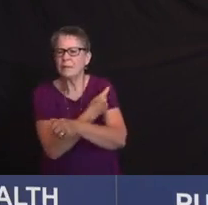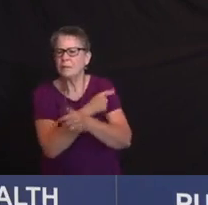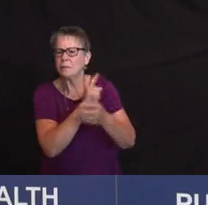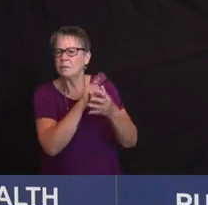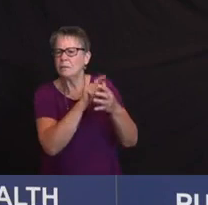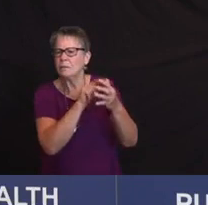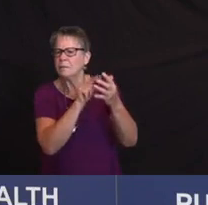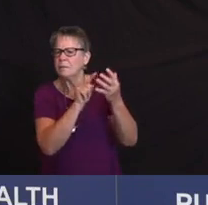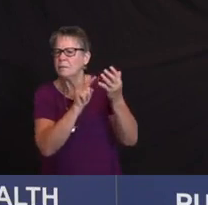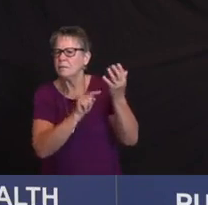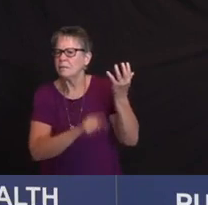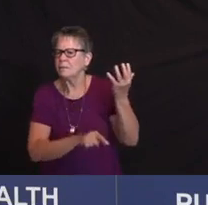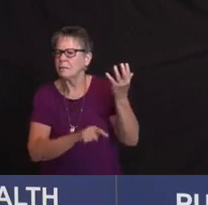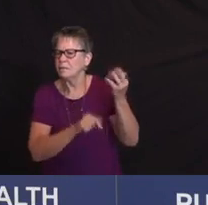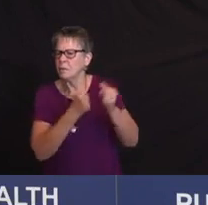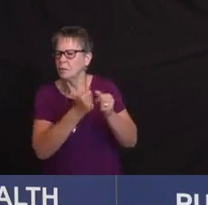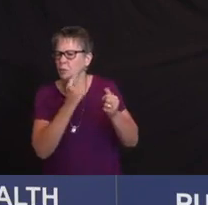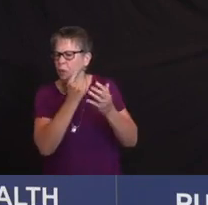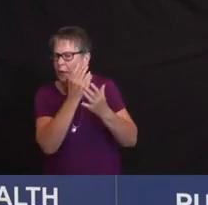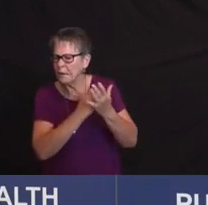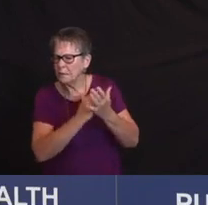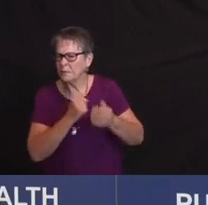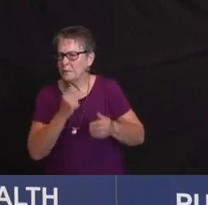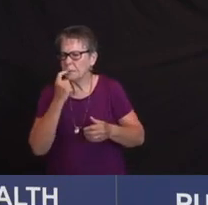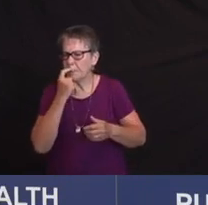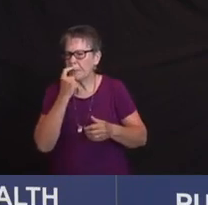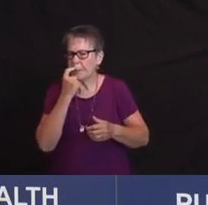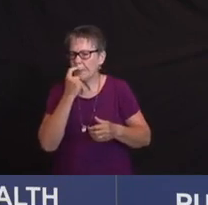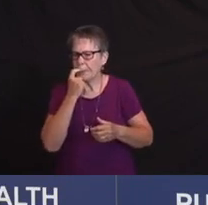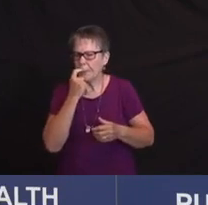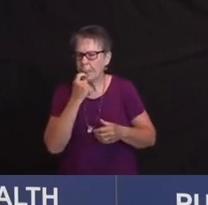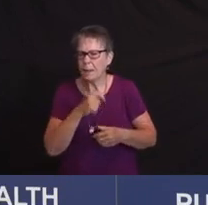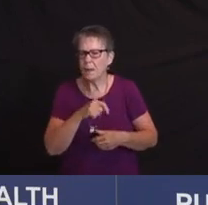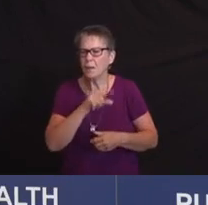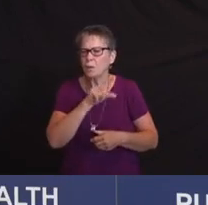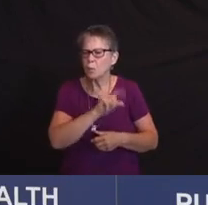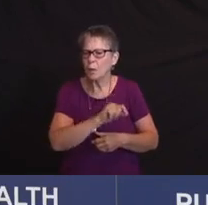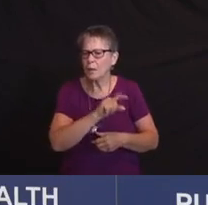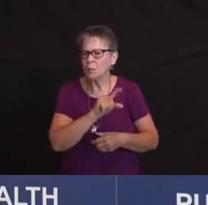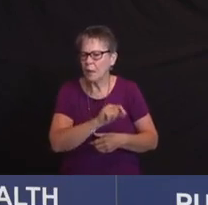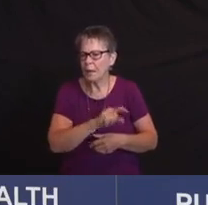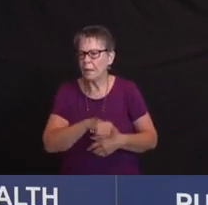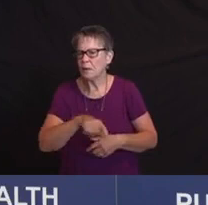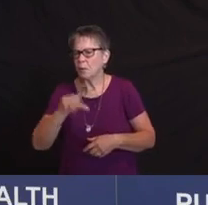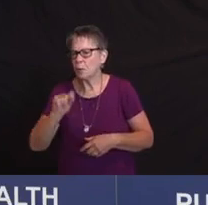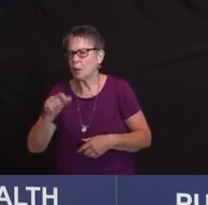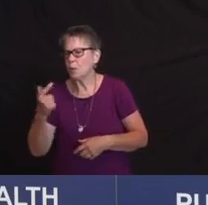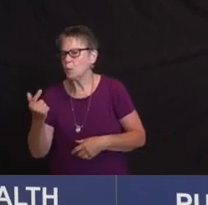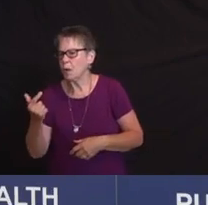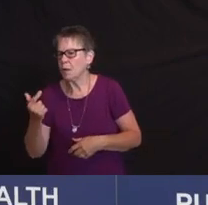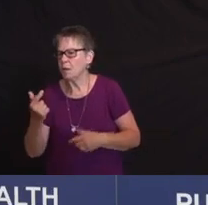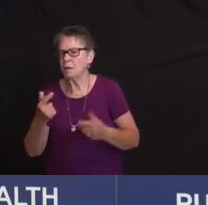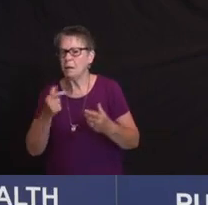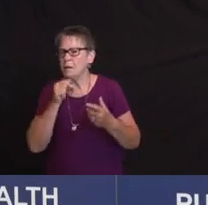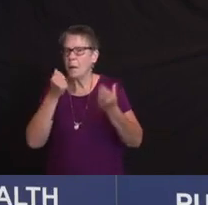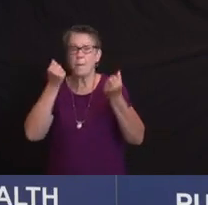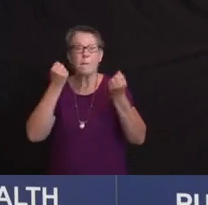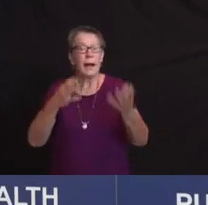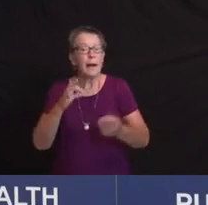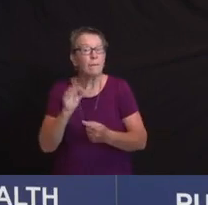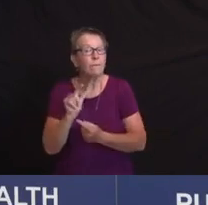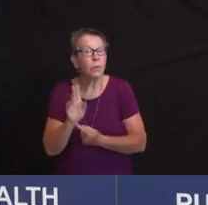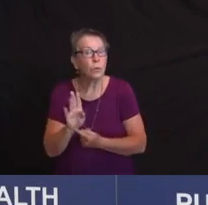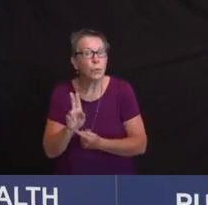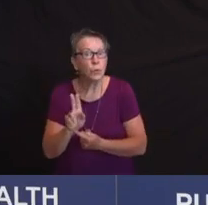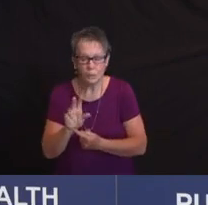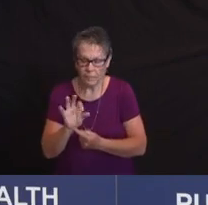2021 flu season much of a flu season at all, but let's try to avoid having a twindemic this year and just remind people to also get